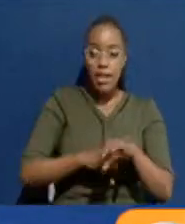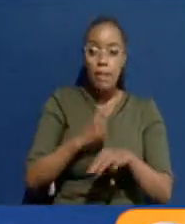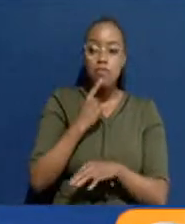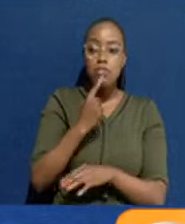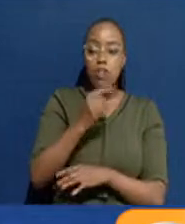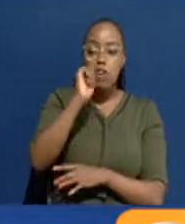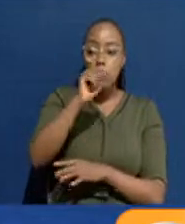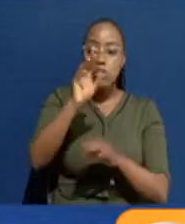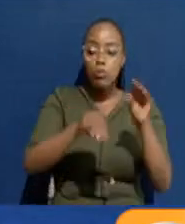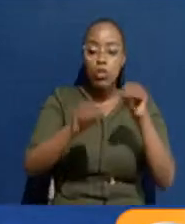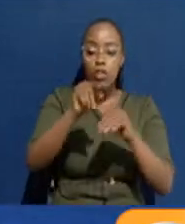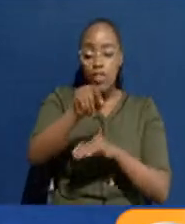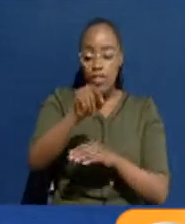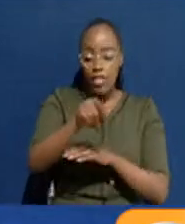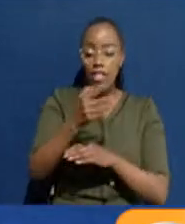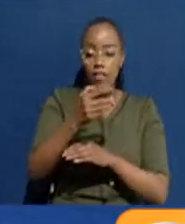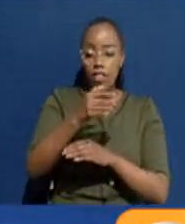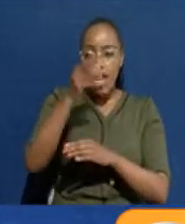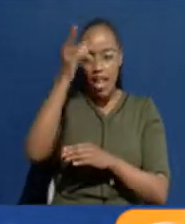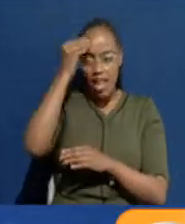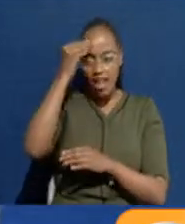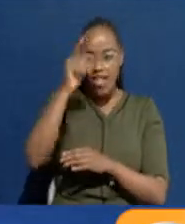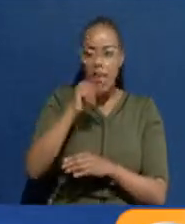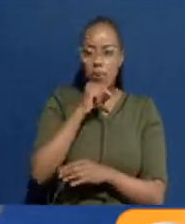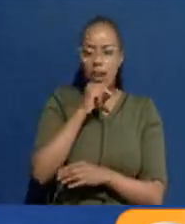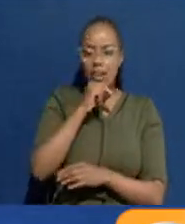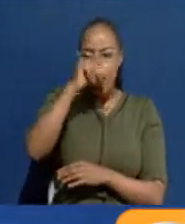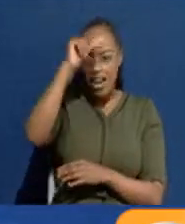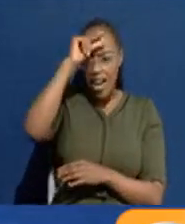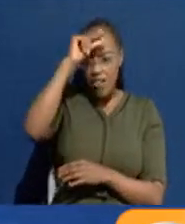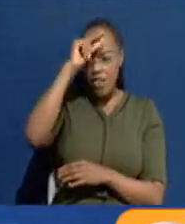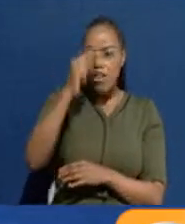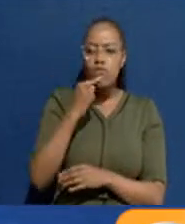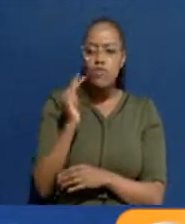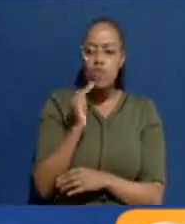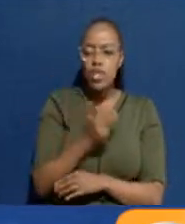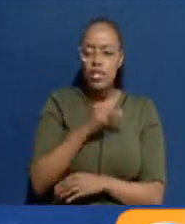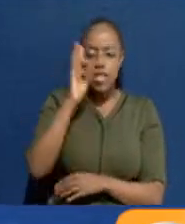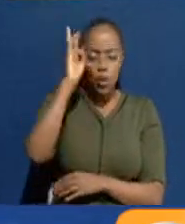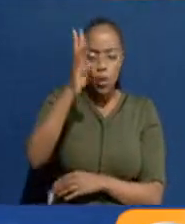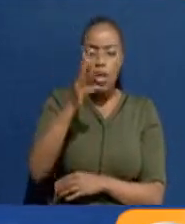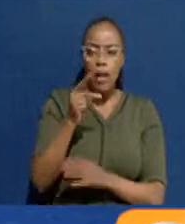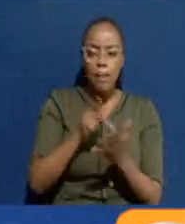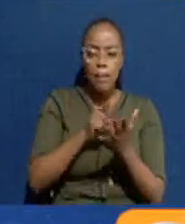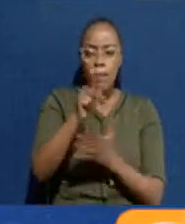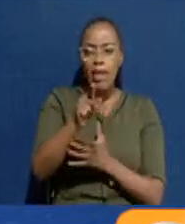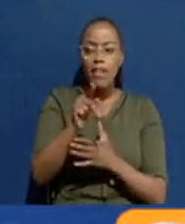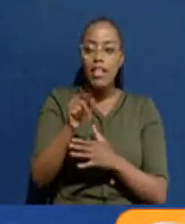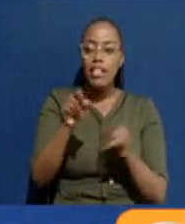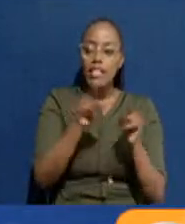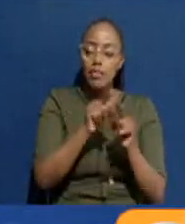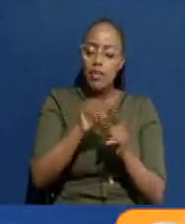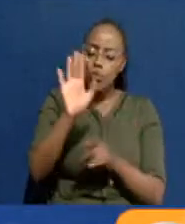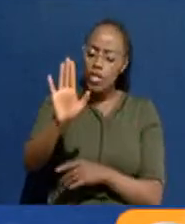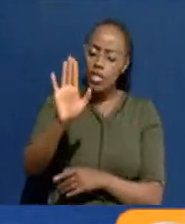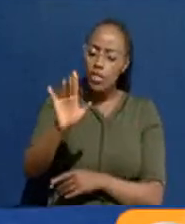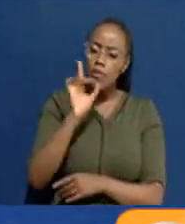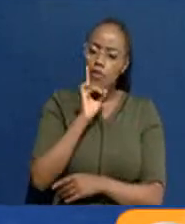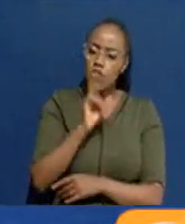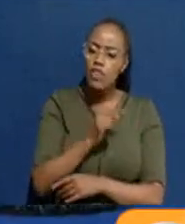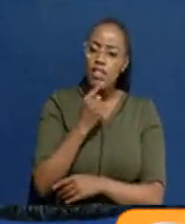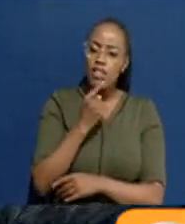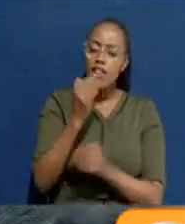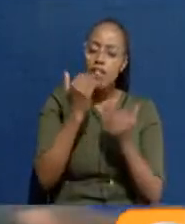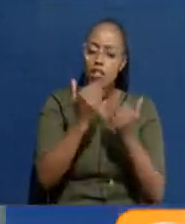can contribute towards learning of their children, they wonder. But government already told us that they were going to pay. And they are telling, let me finish, they are telling this to the children